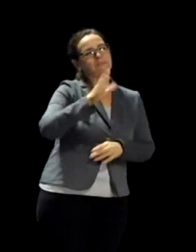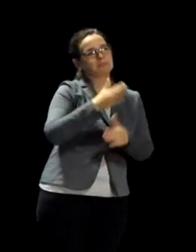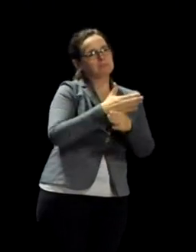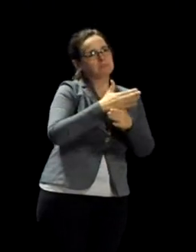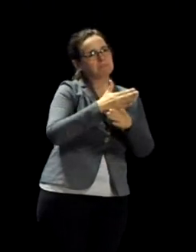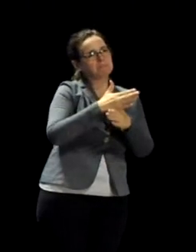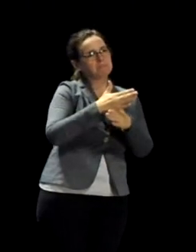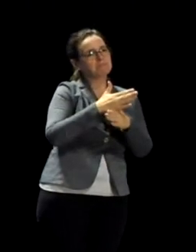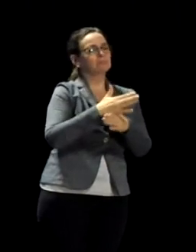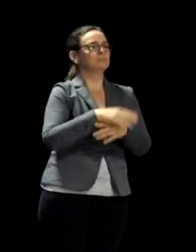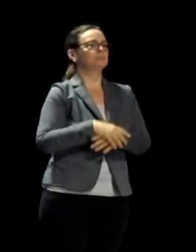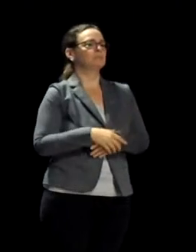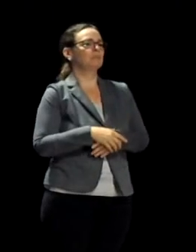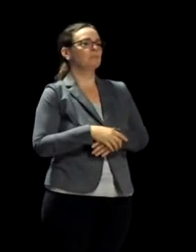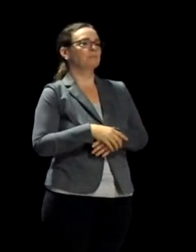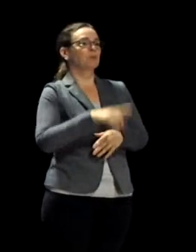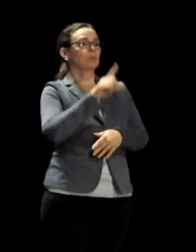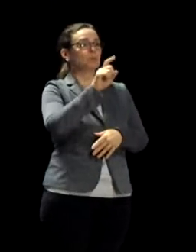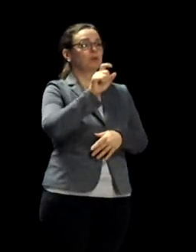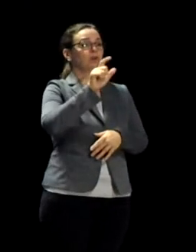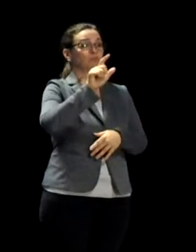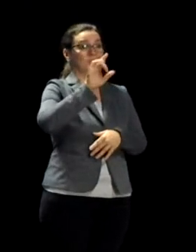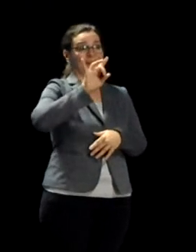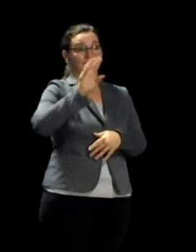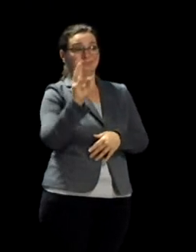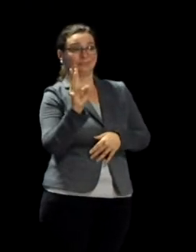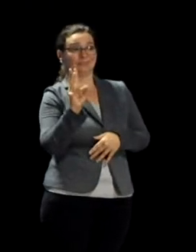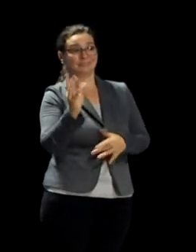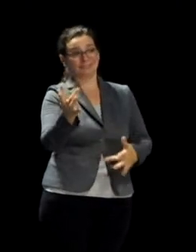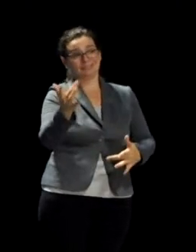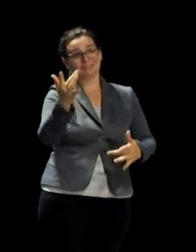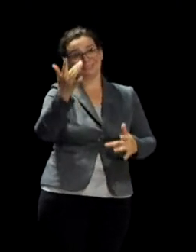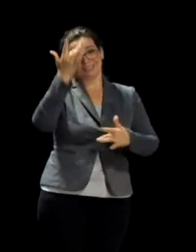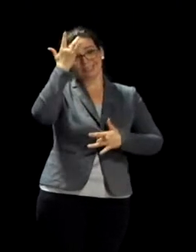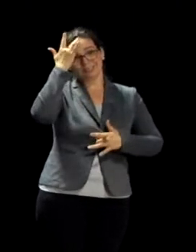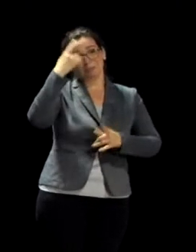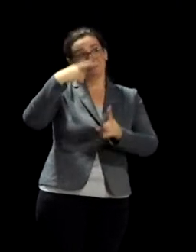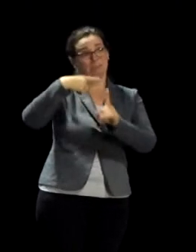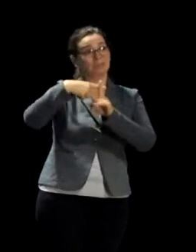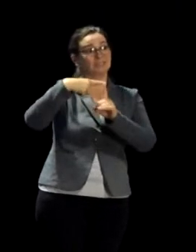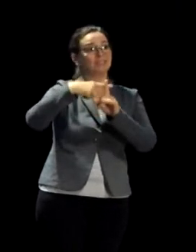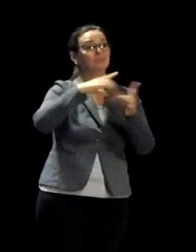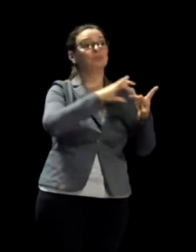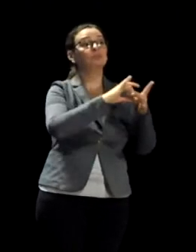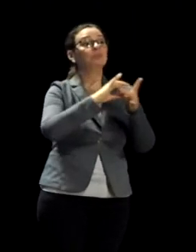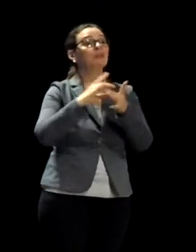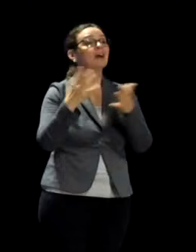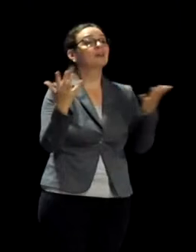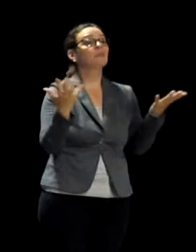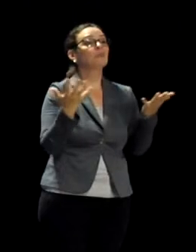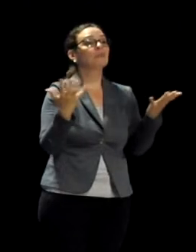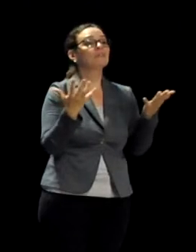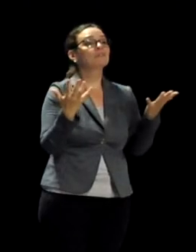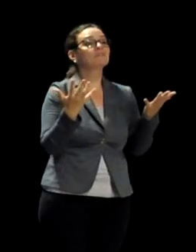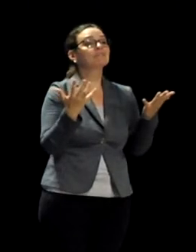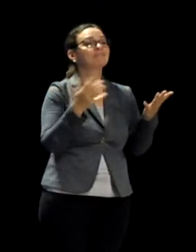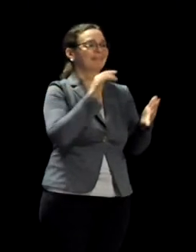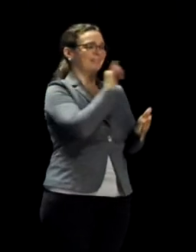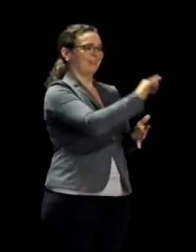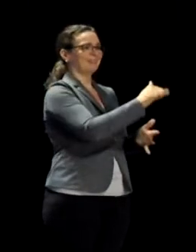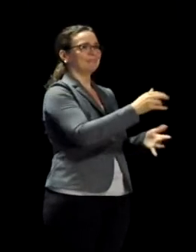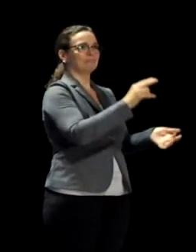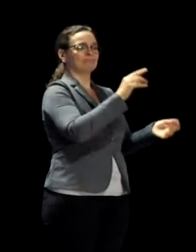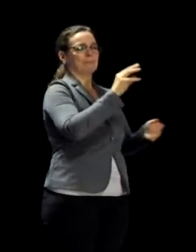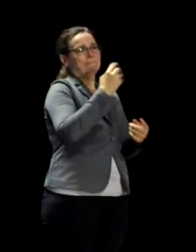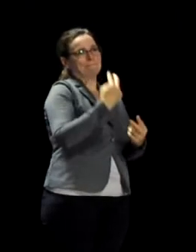affiliated with the memory care facility. So that looks like it's a moment in time, a specific cluster. If you took that out of the data,